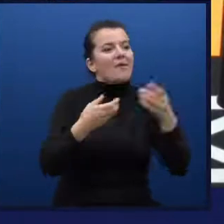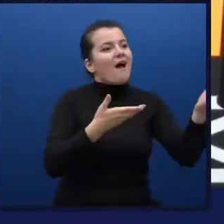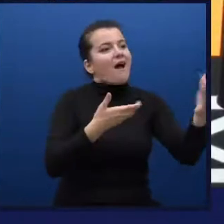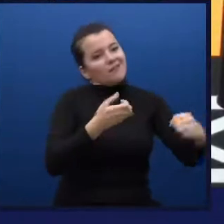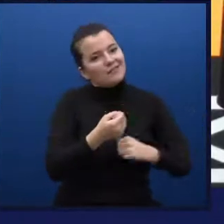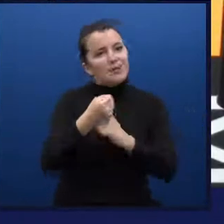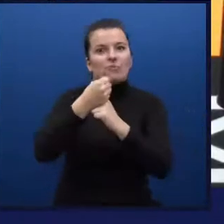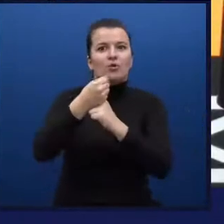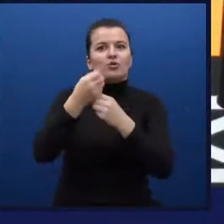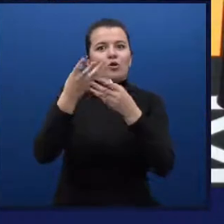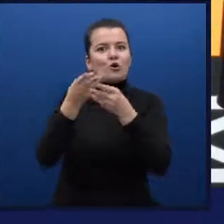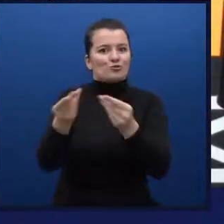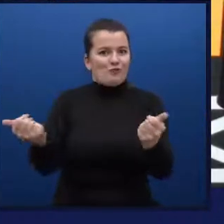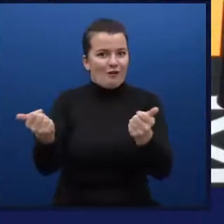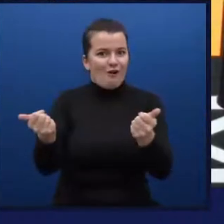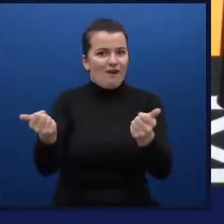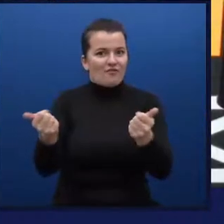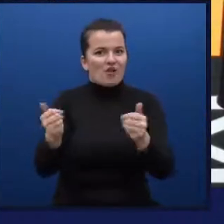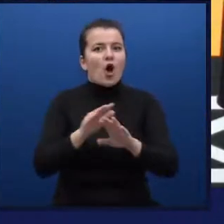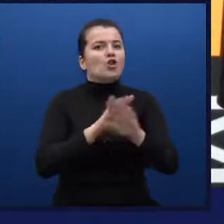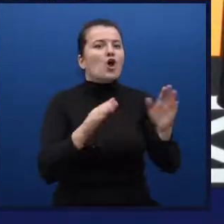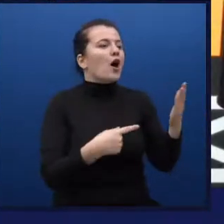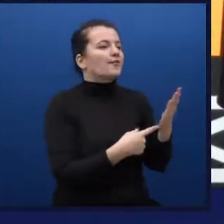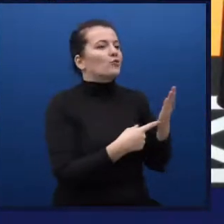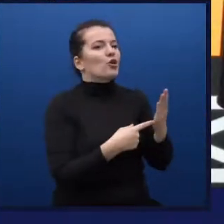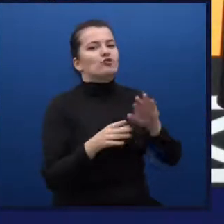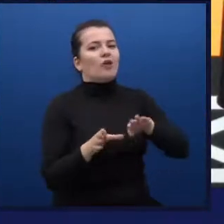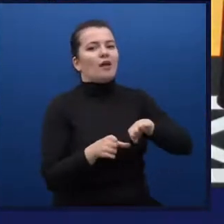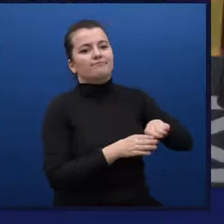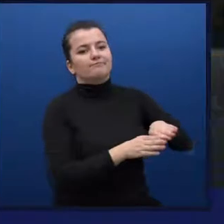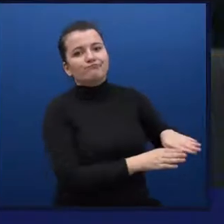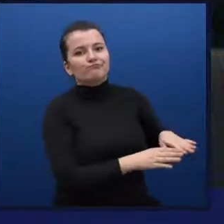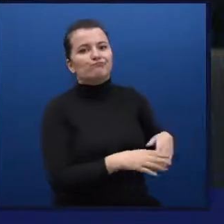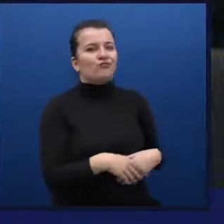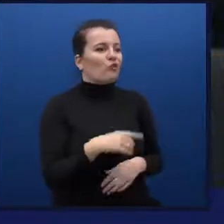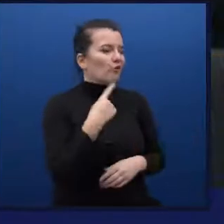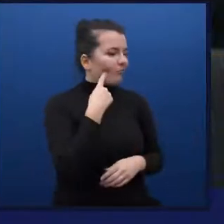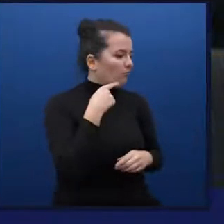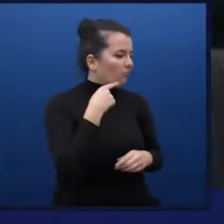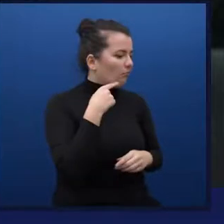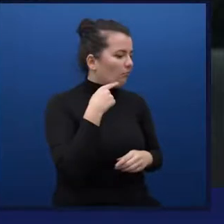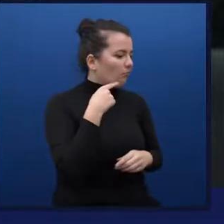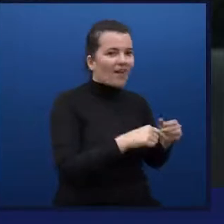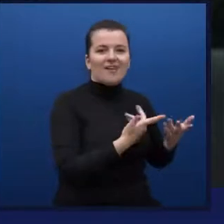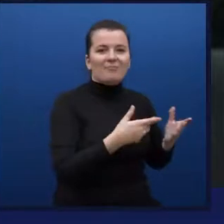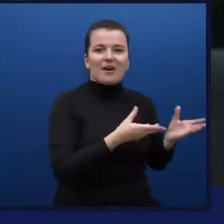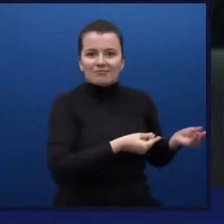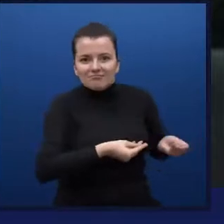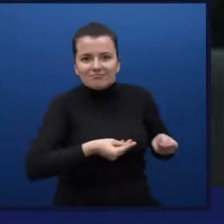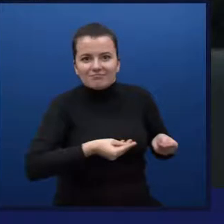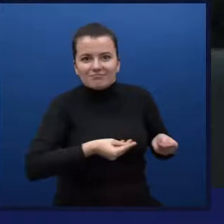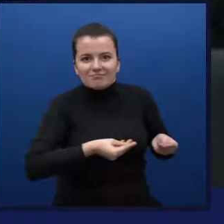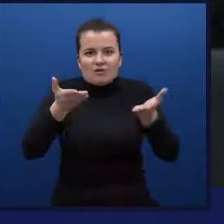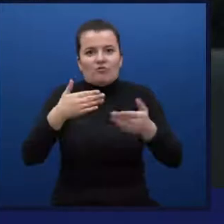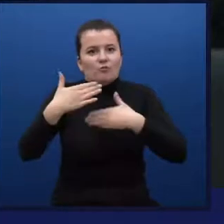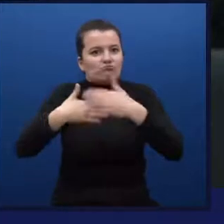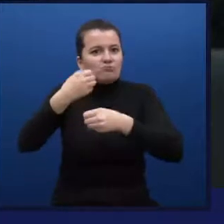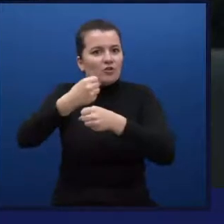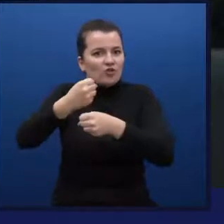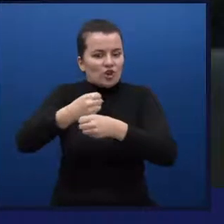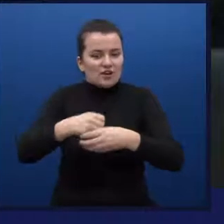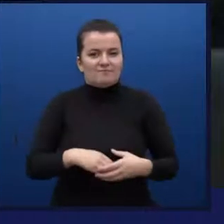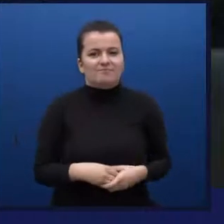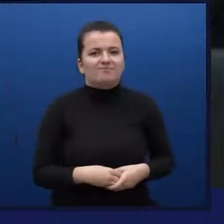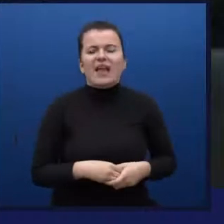main cornerstone behind it. So I know you've been working on a project in the search and